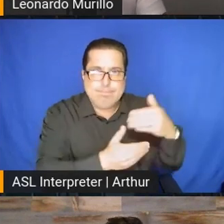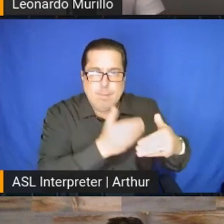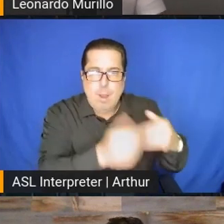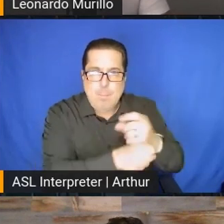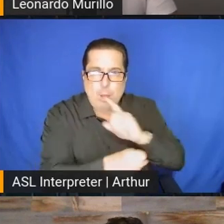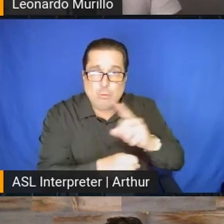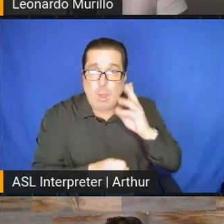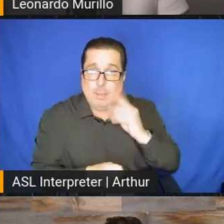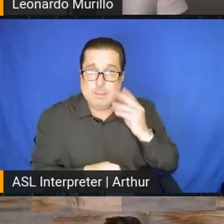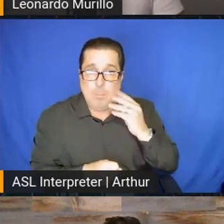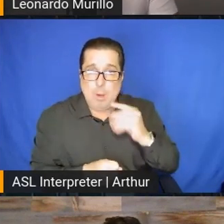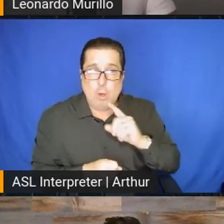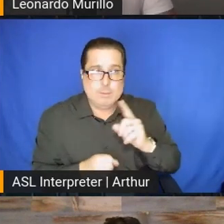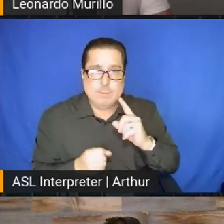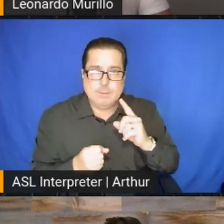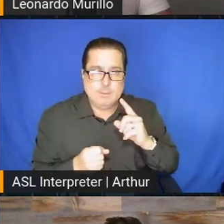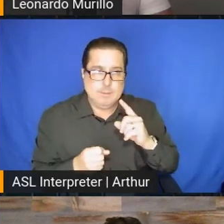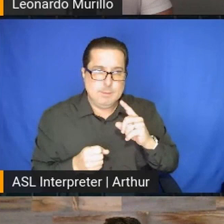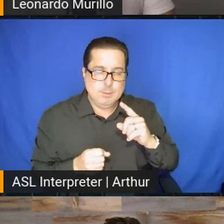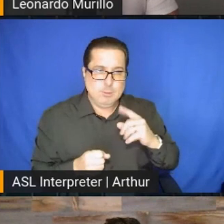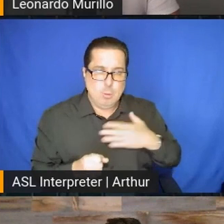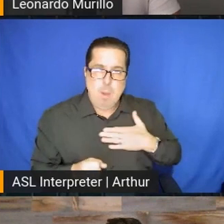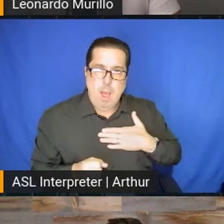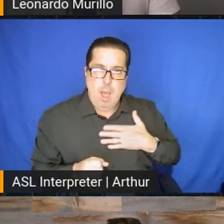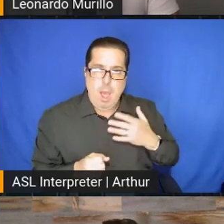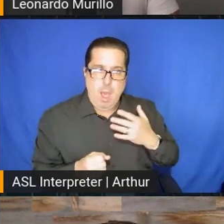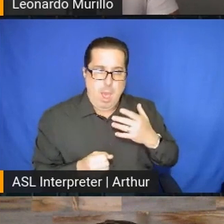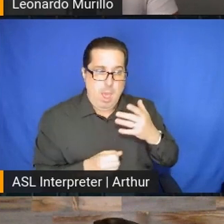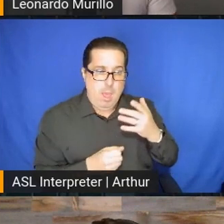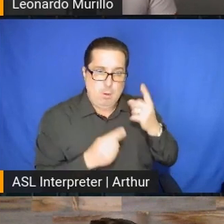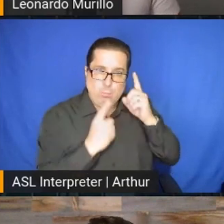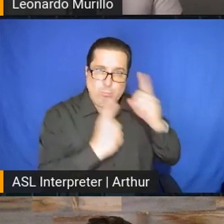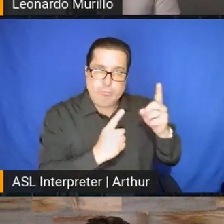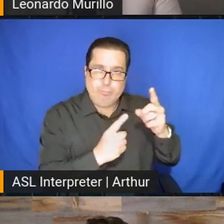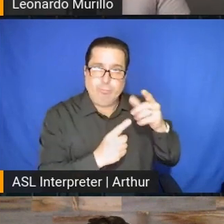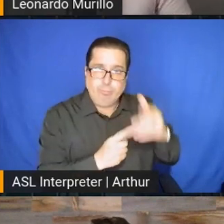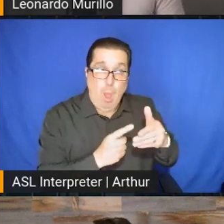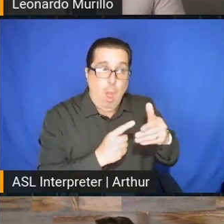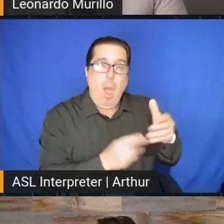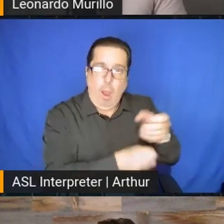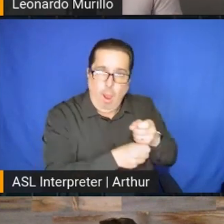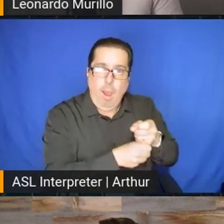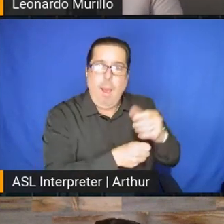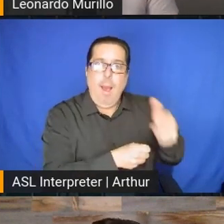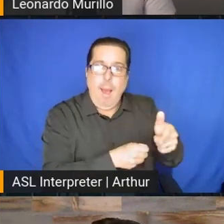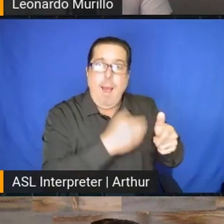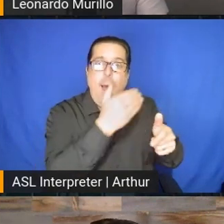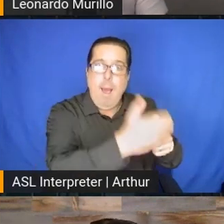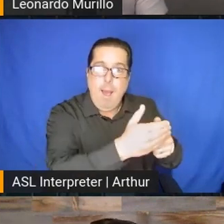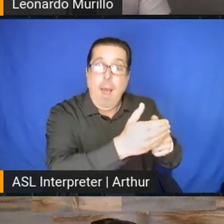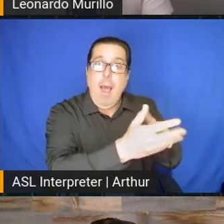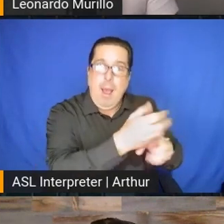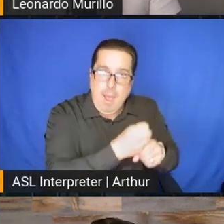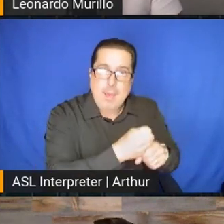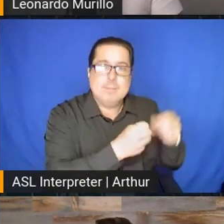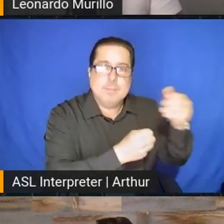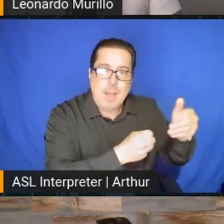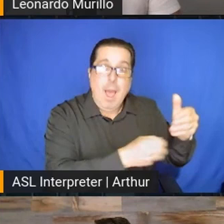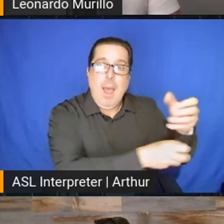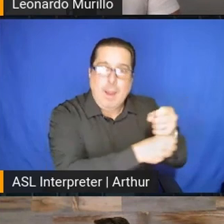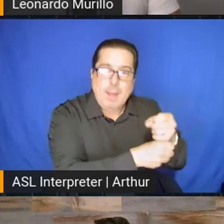is expected by the user is what they're receiving, right? And you can start thinking about your kind of your error budgets and all these things,